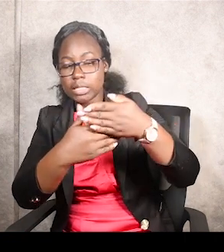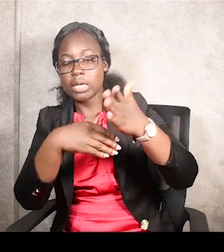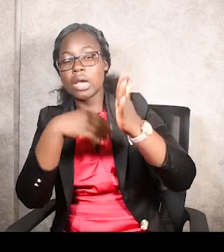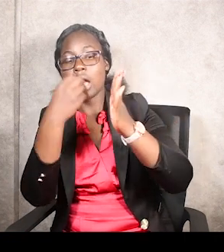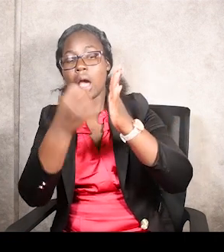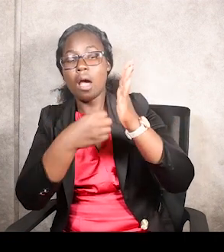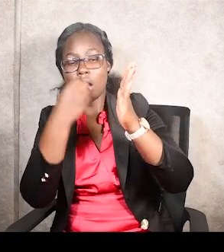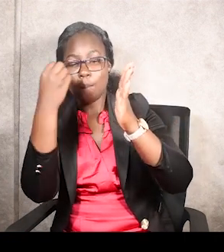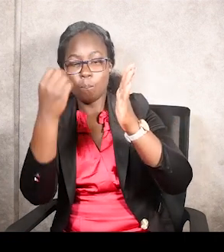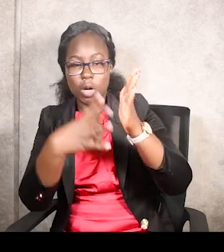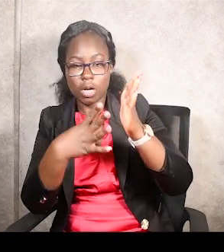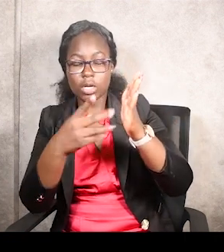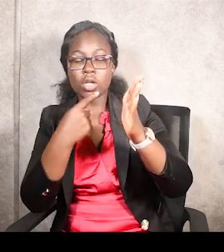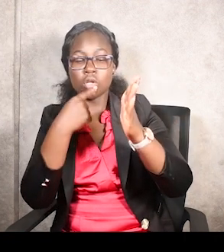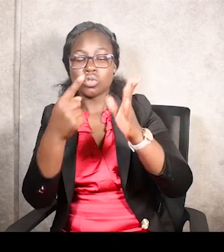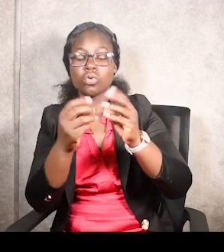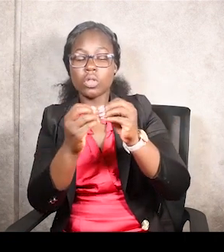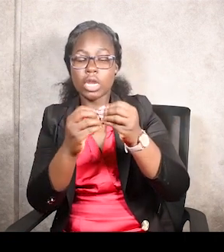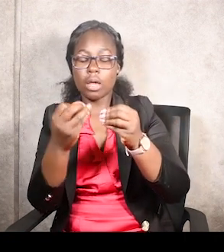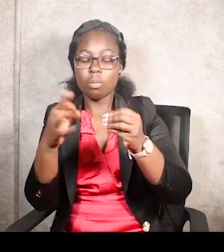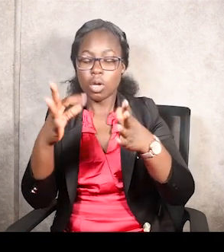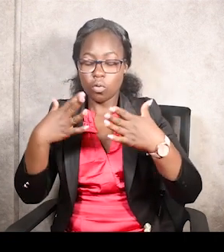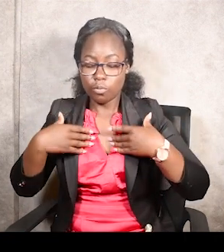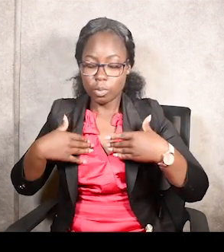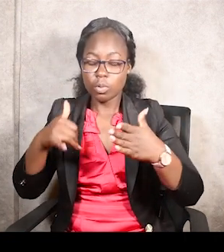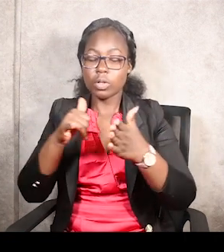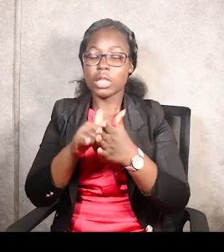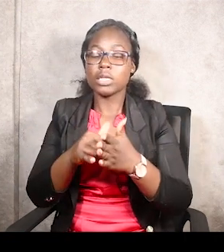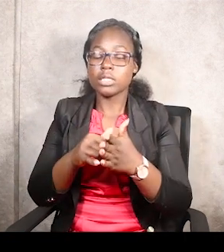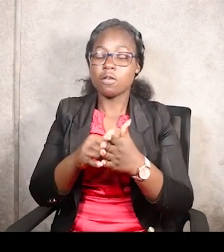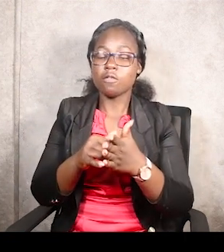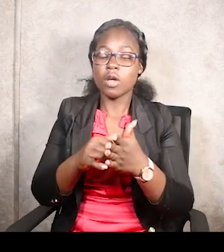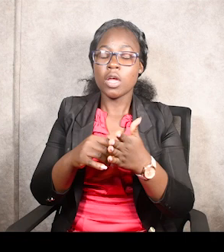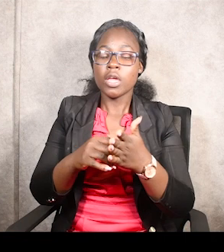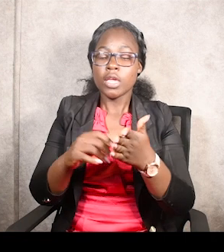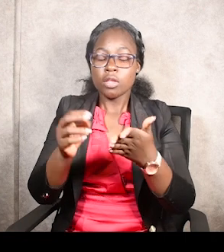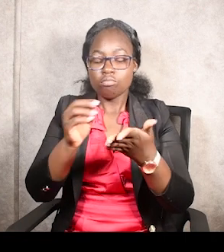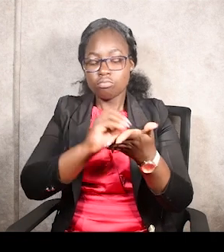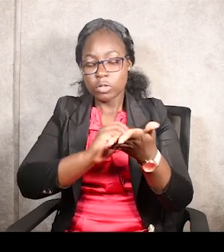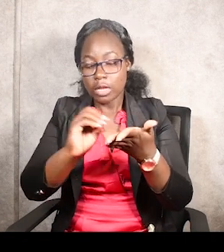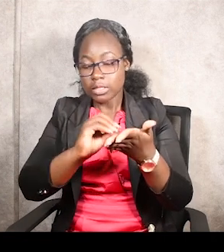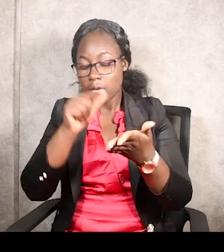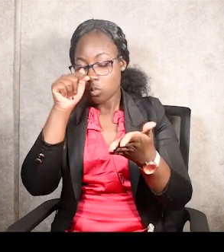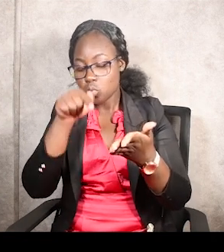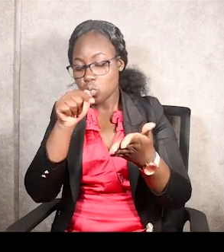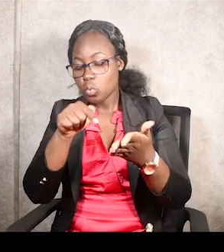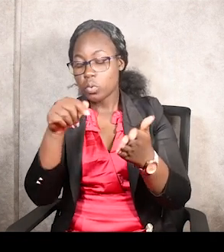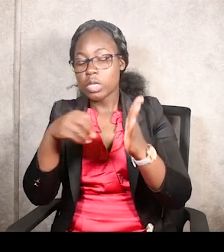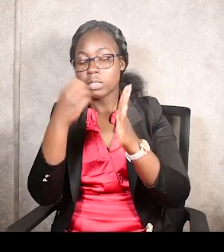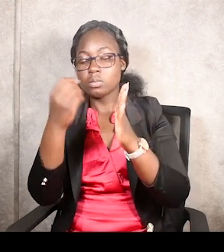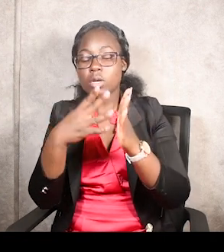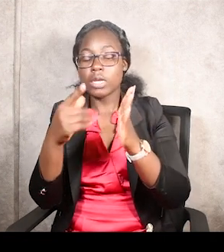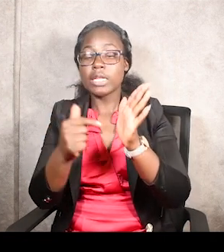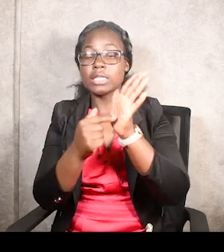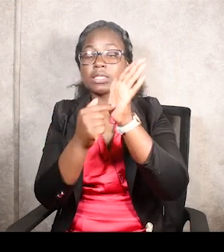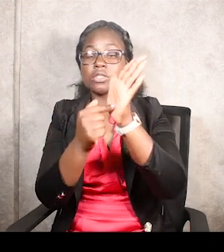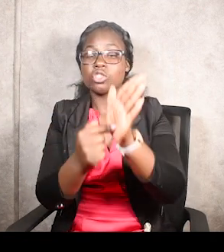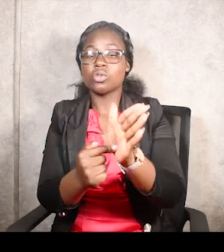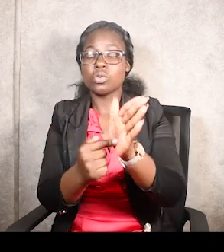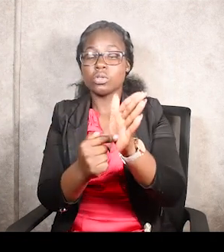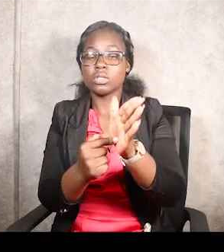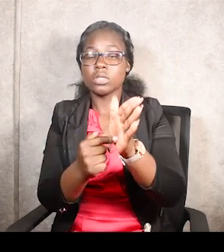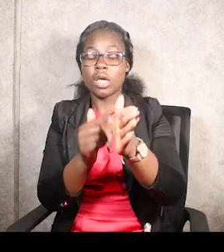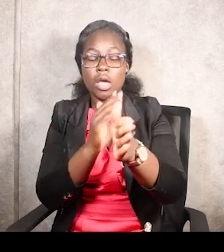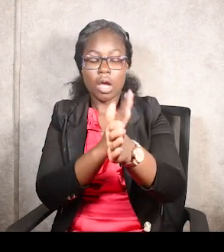brand. You're building a brand. So the number of people that are subscribed to that brand, it shows the